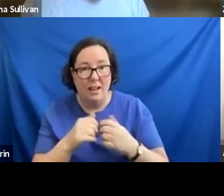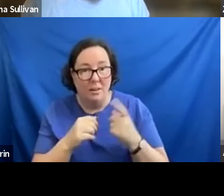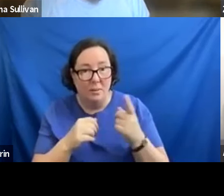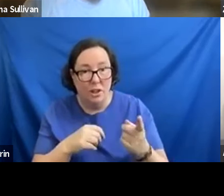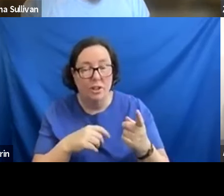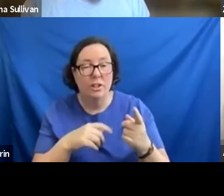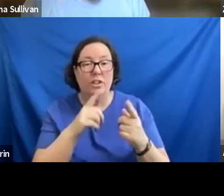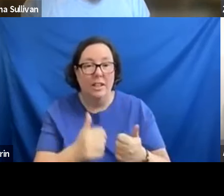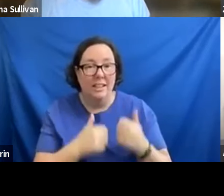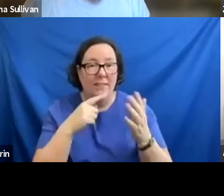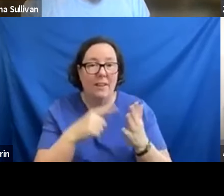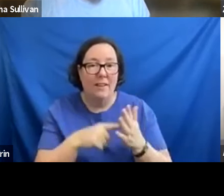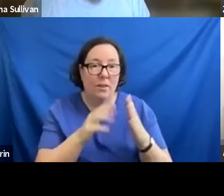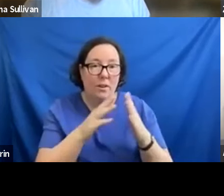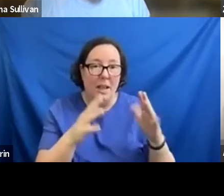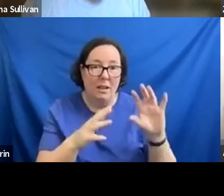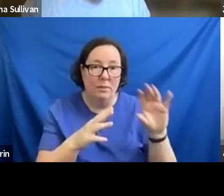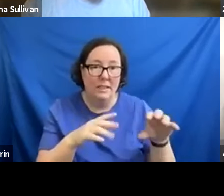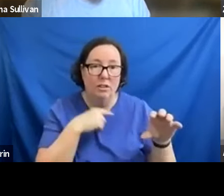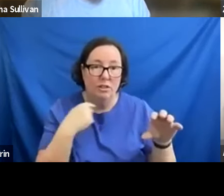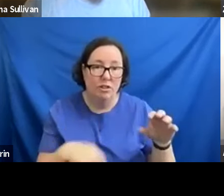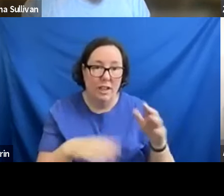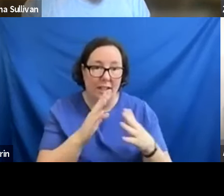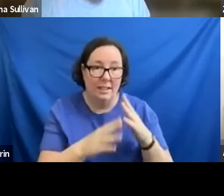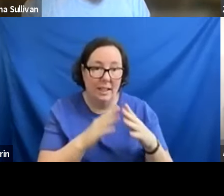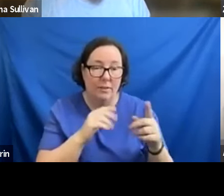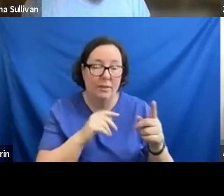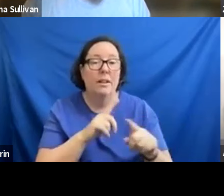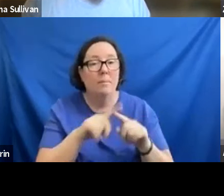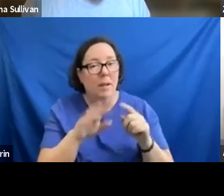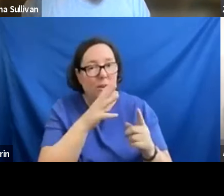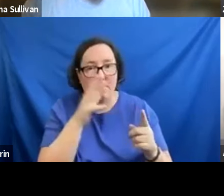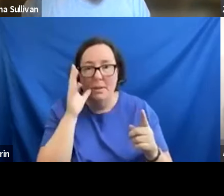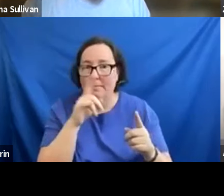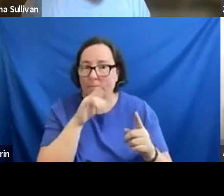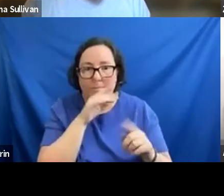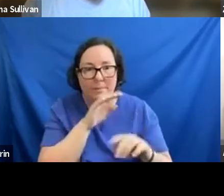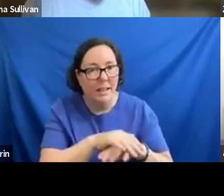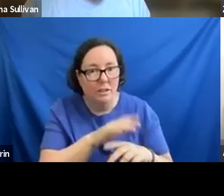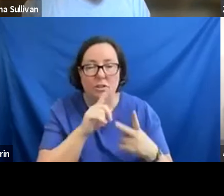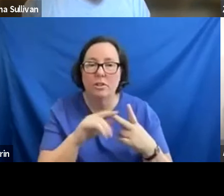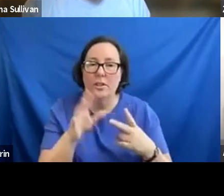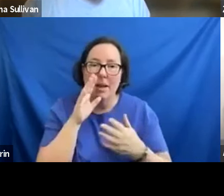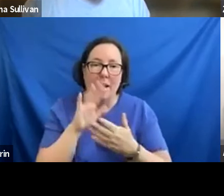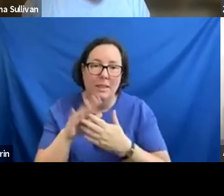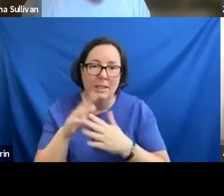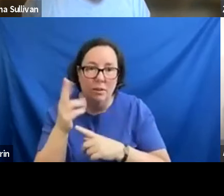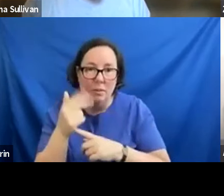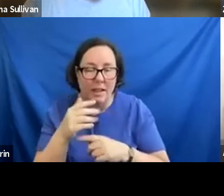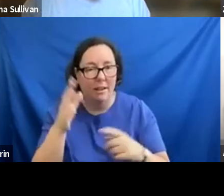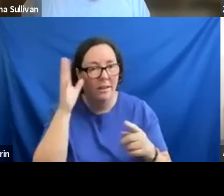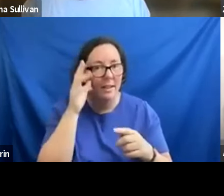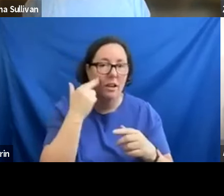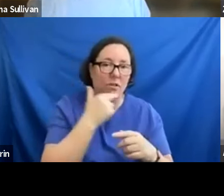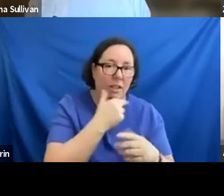lives in an affordable housing in Chinatown. Her parents don't speak English, her mom is a hotel cleaner, and her dad is a restaurant